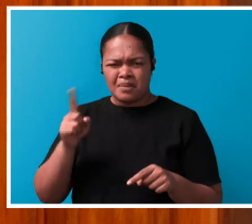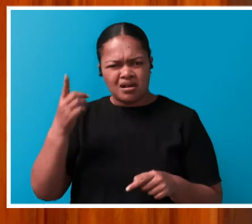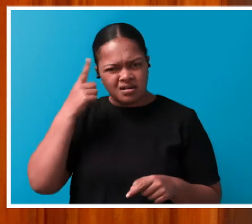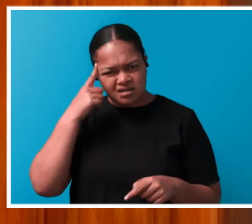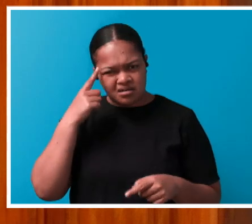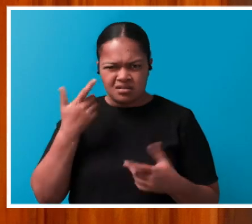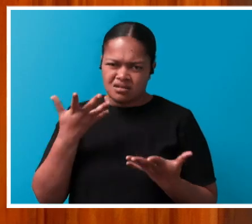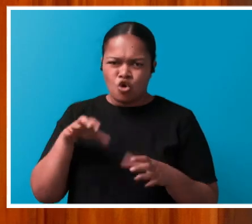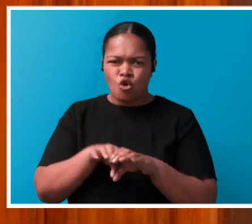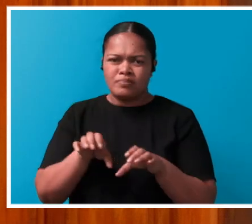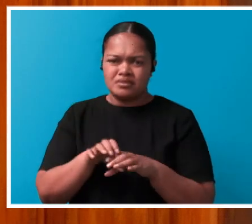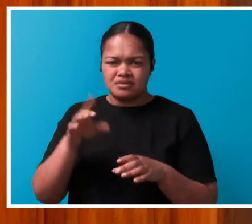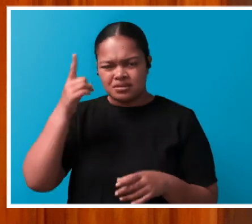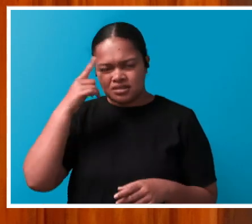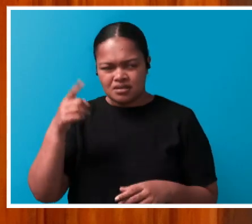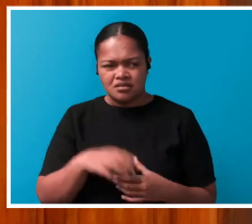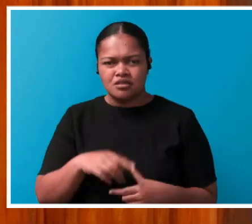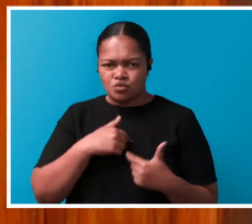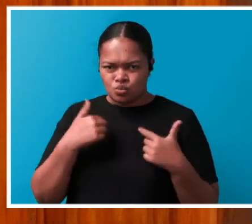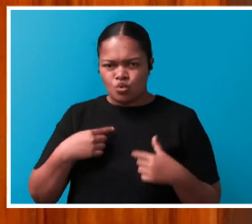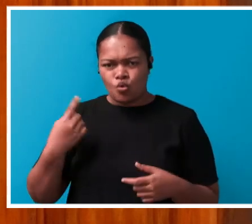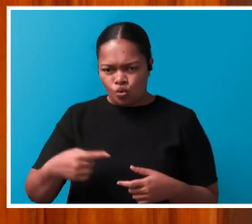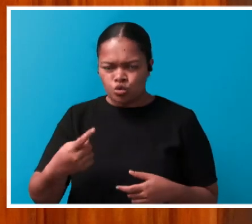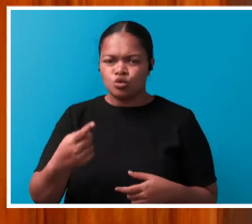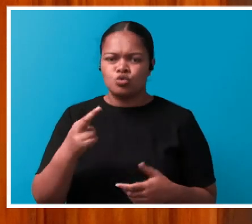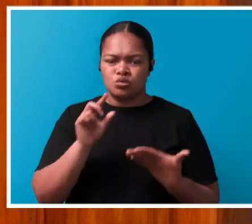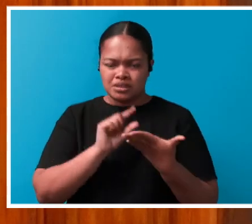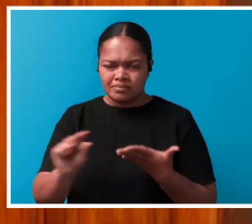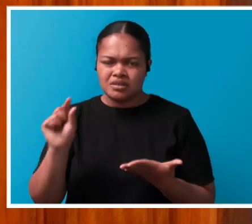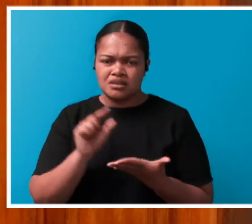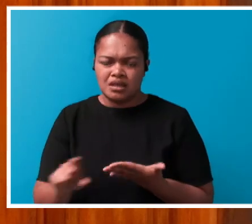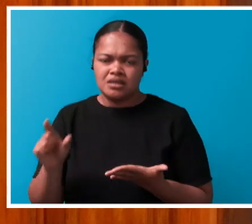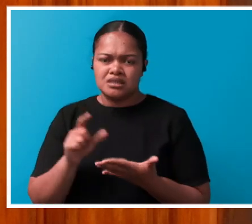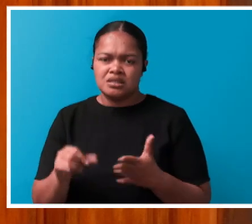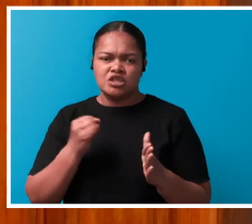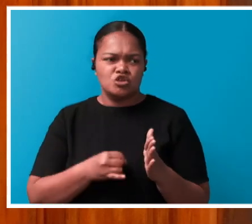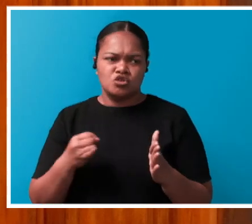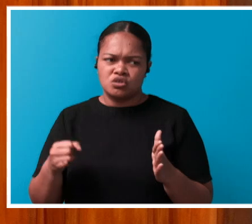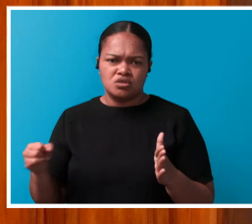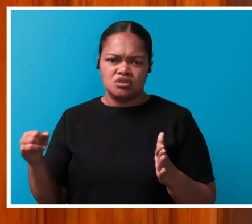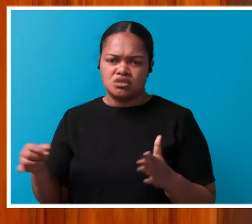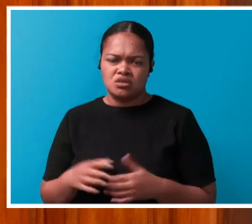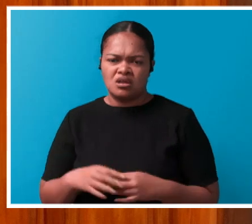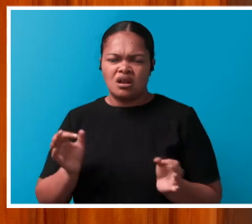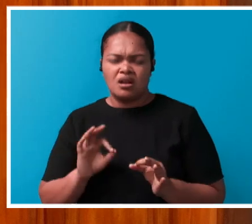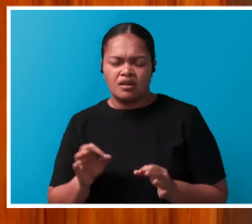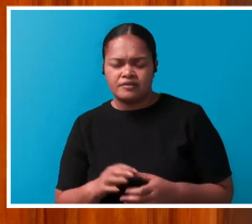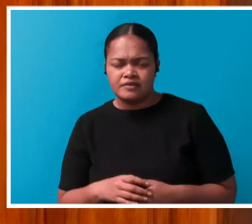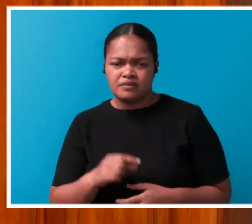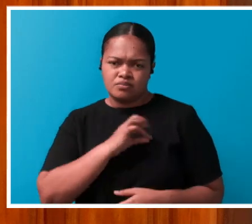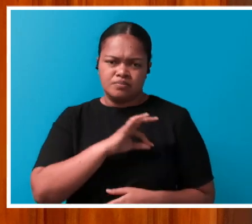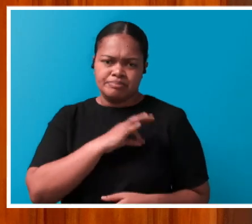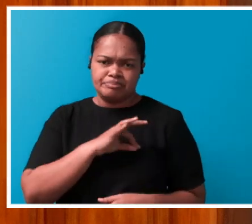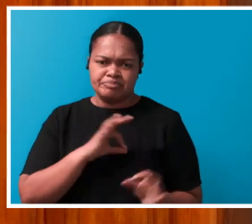taken by the previous government, continuing to subsidize an industry that we have no comparative advantage in.